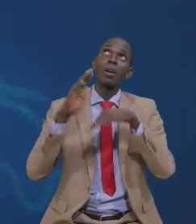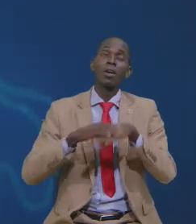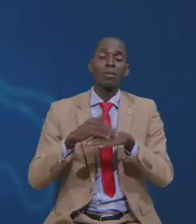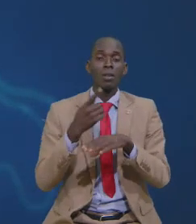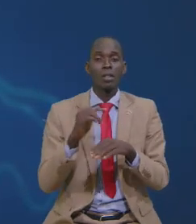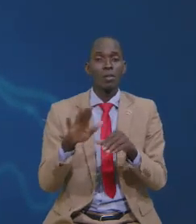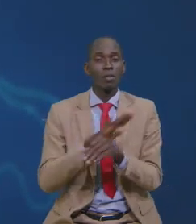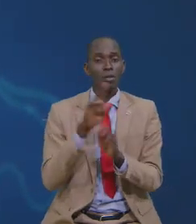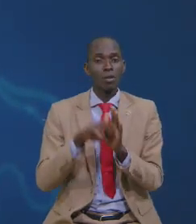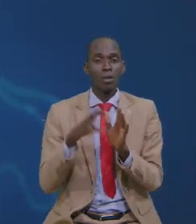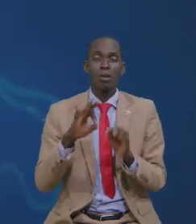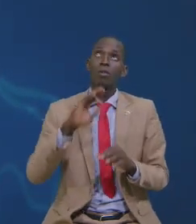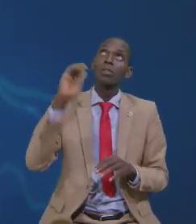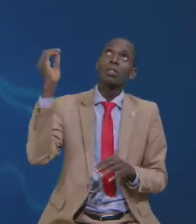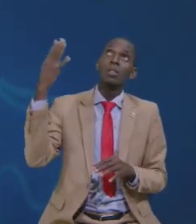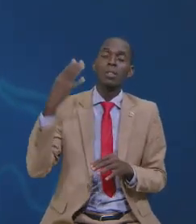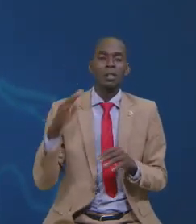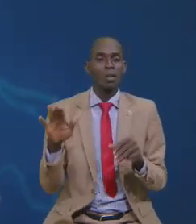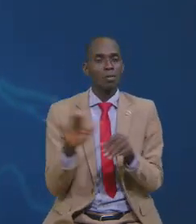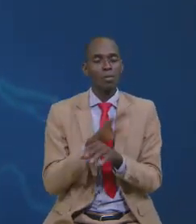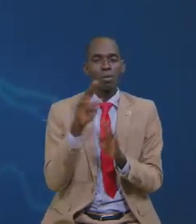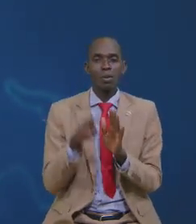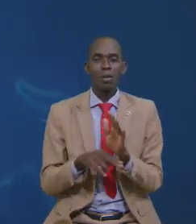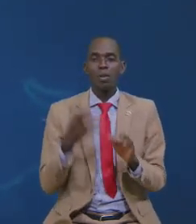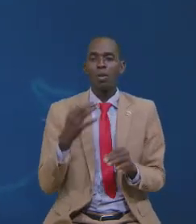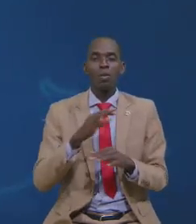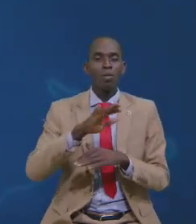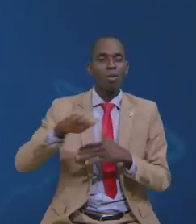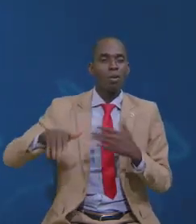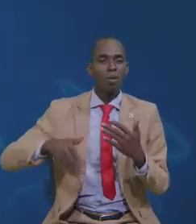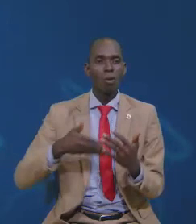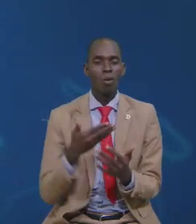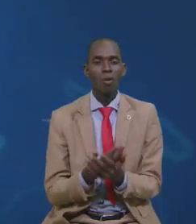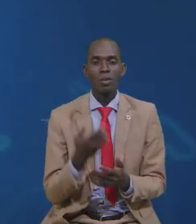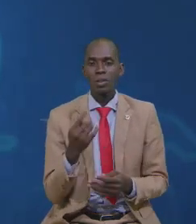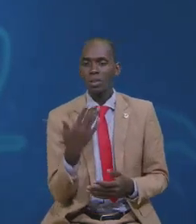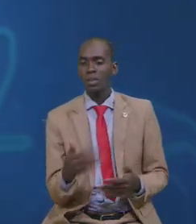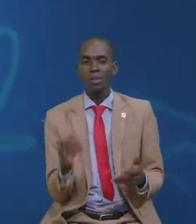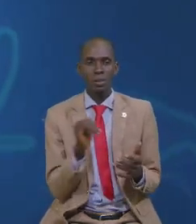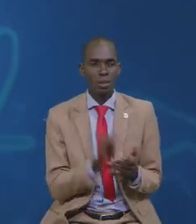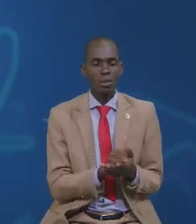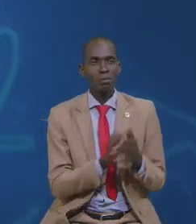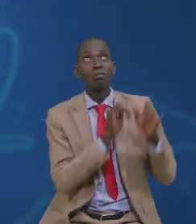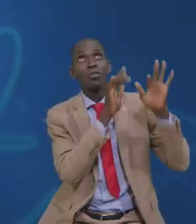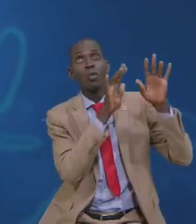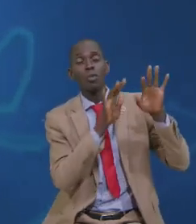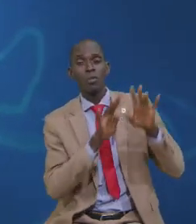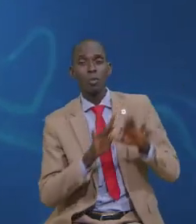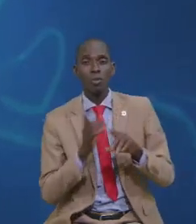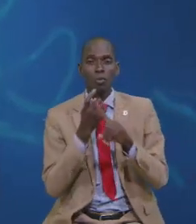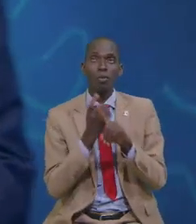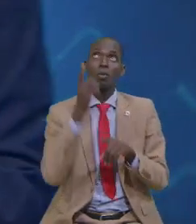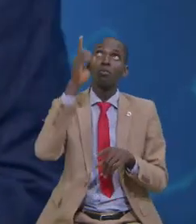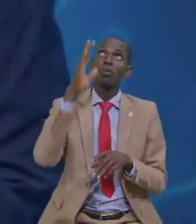fullness of grace, and the fullness of all the virtues that flow from God, all by